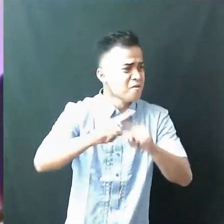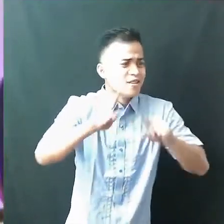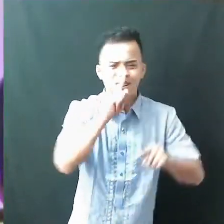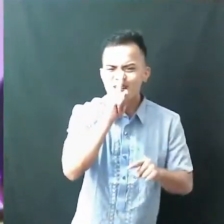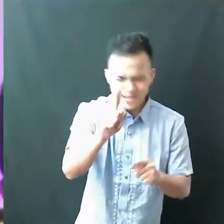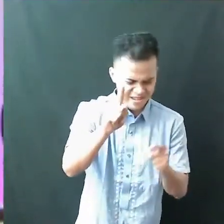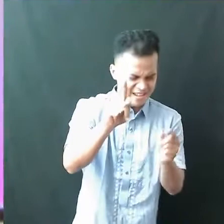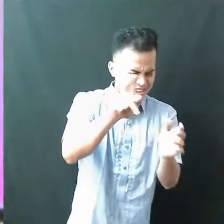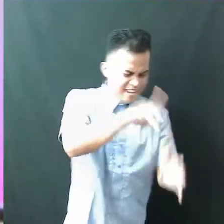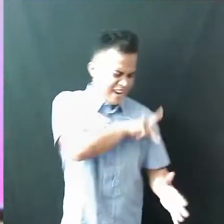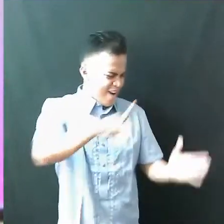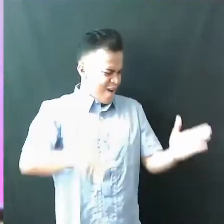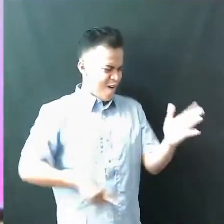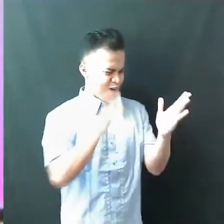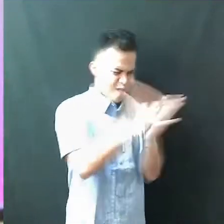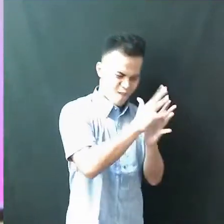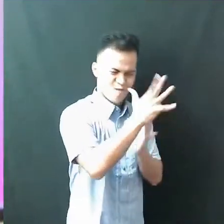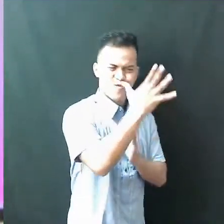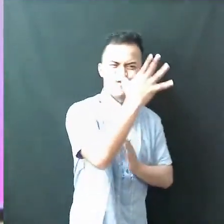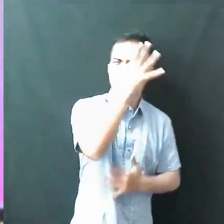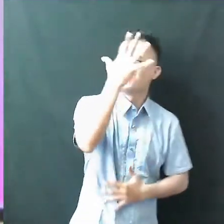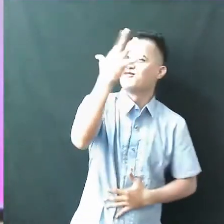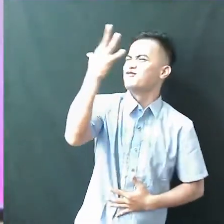He is the King of glory.